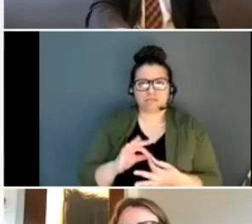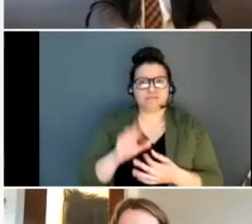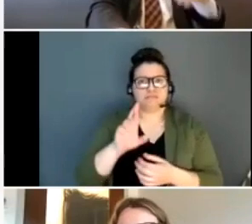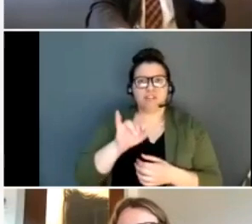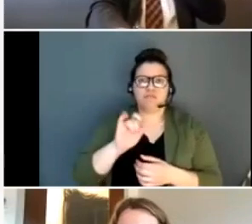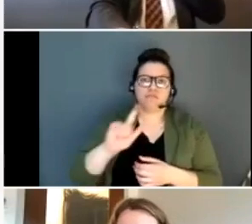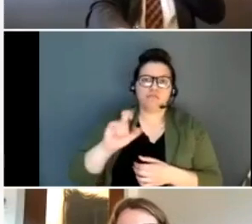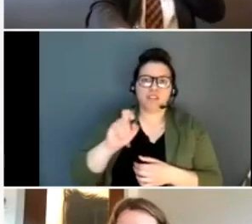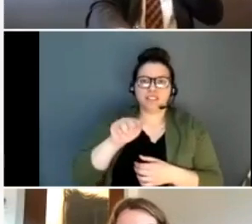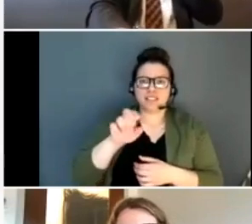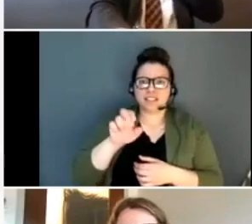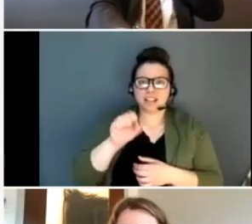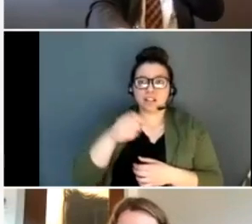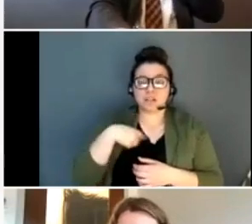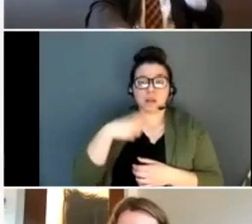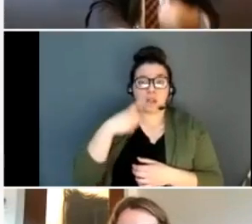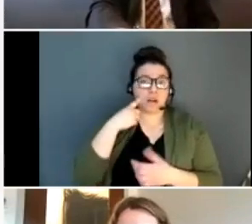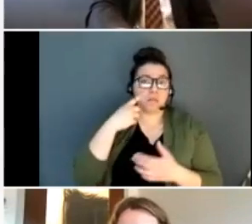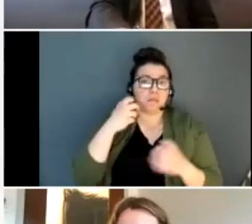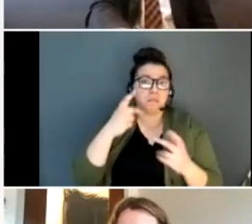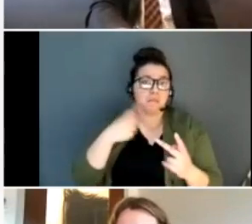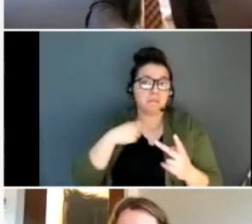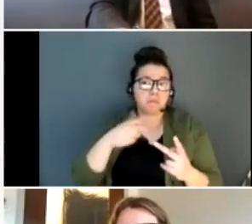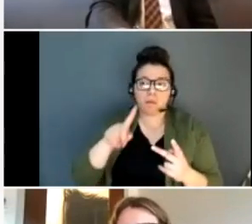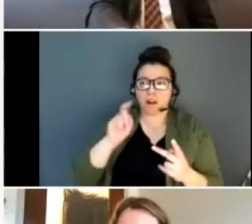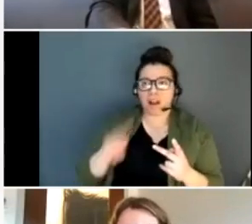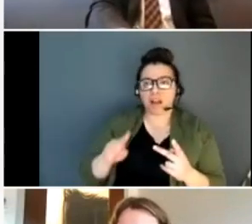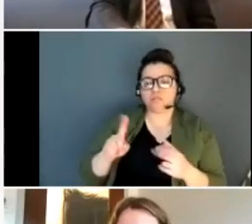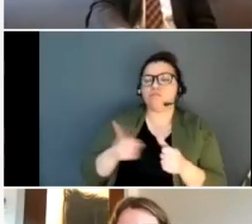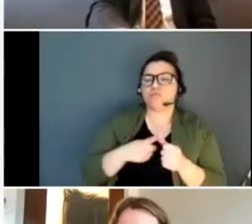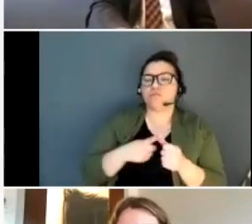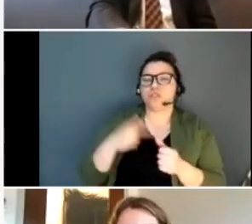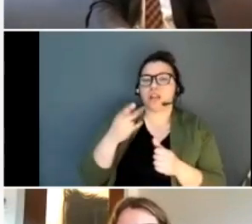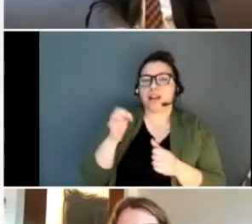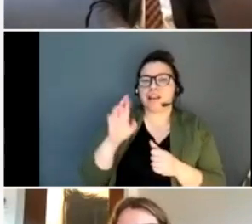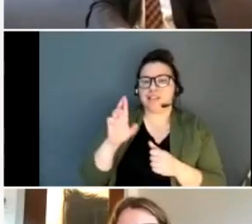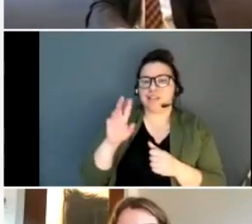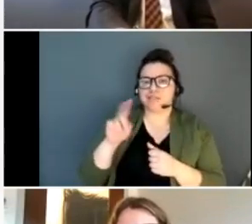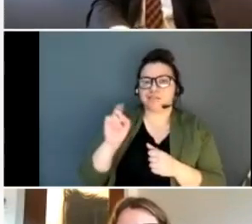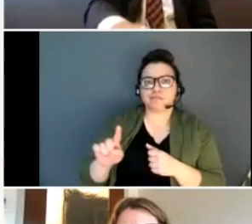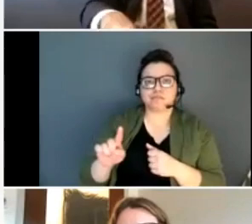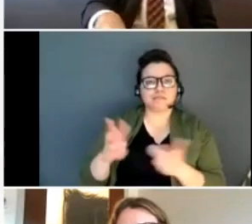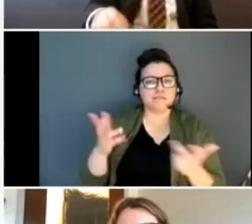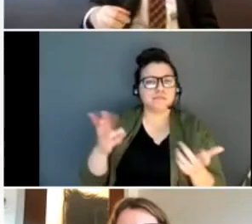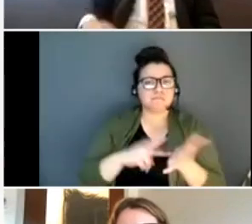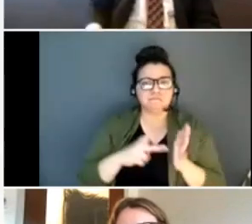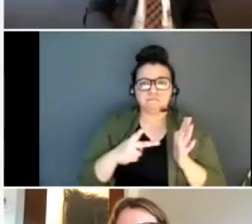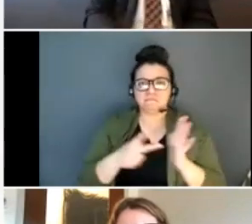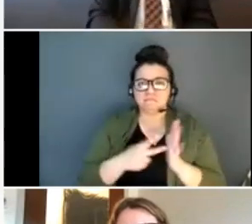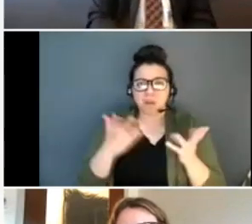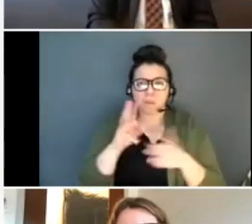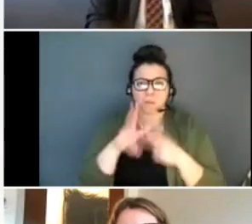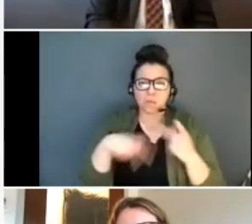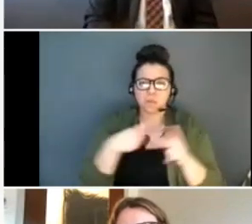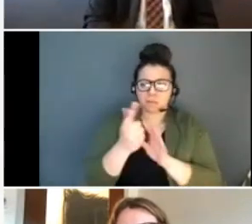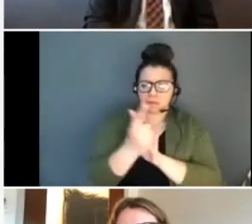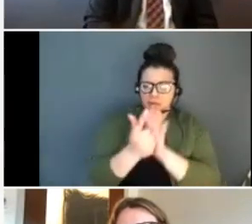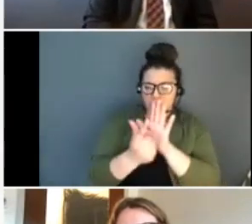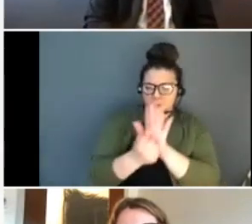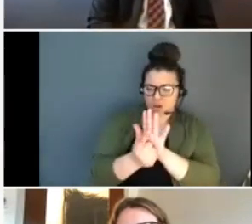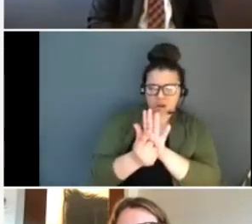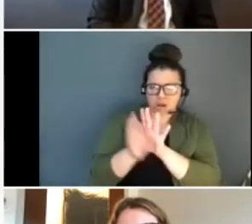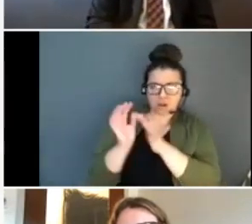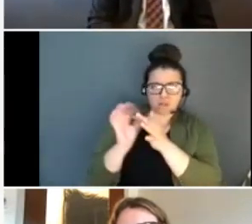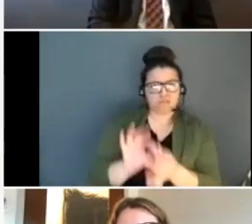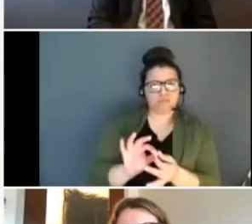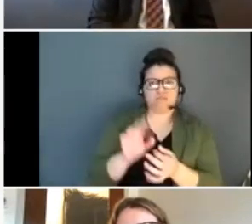And so I thought I would ask, we can start with Heather. What does it mean what kind of law do you practice around real estate?